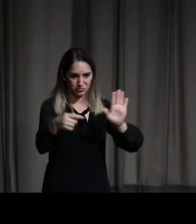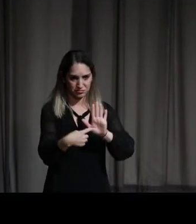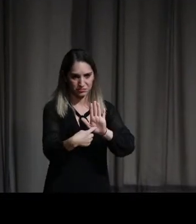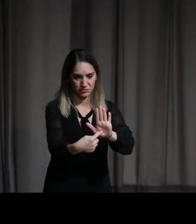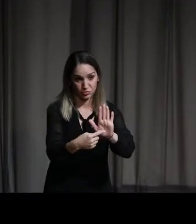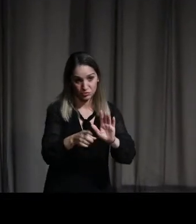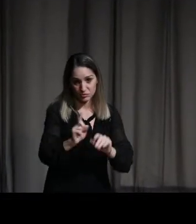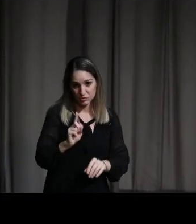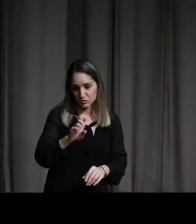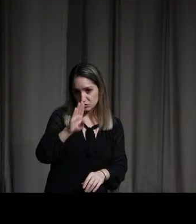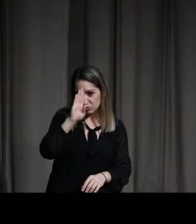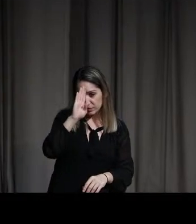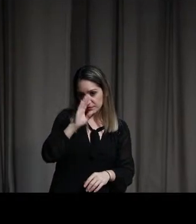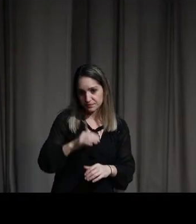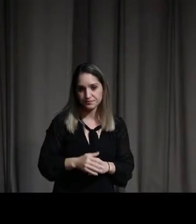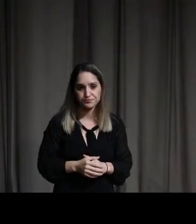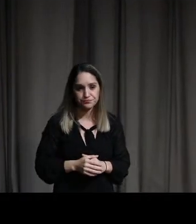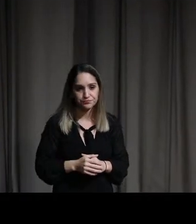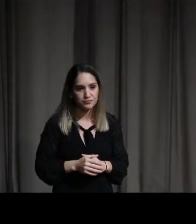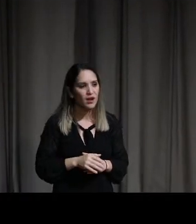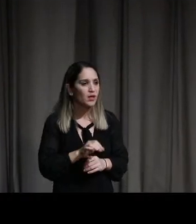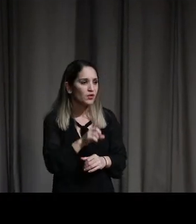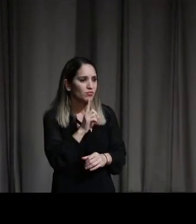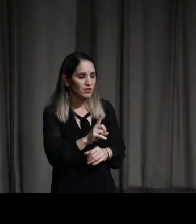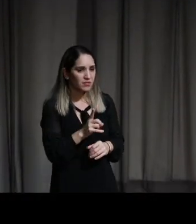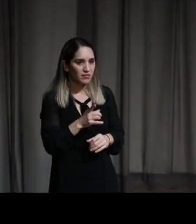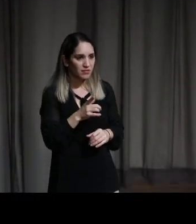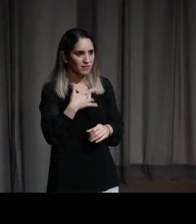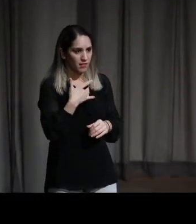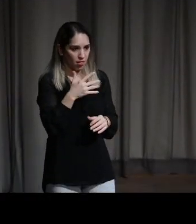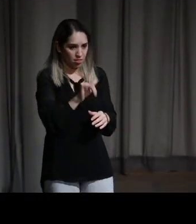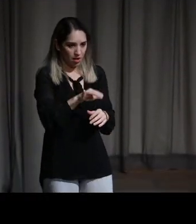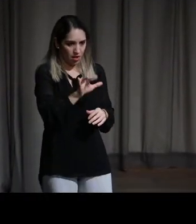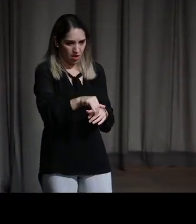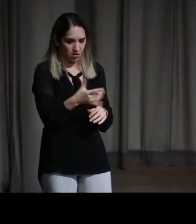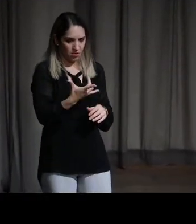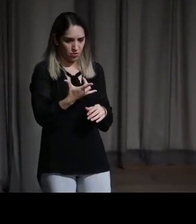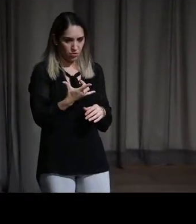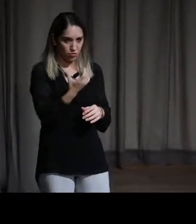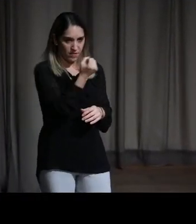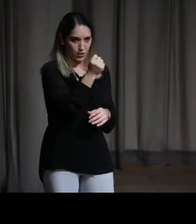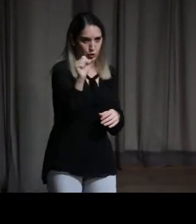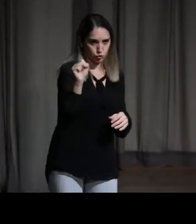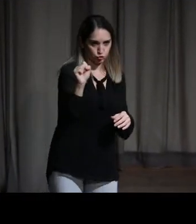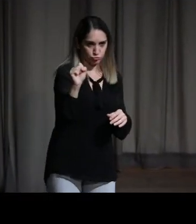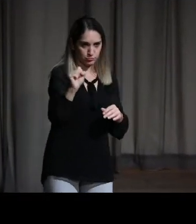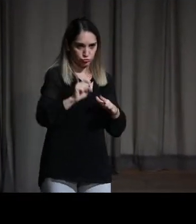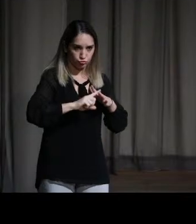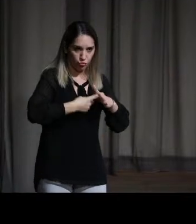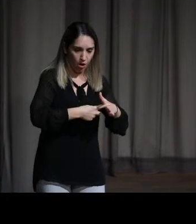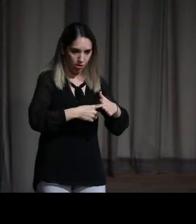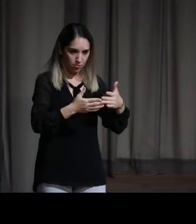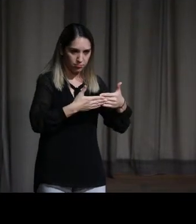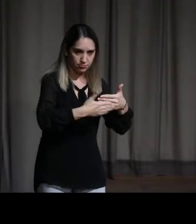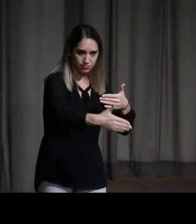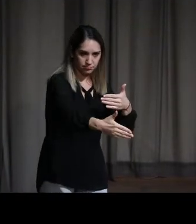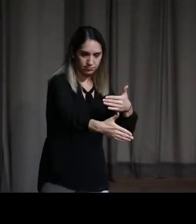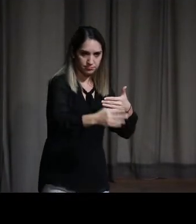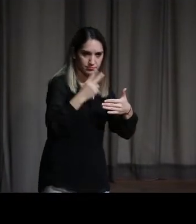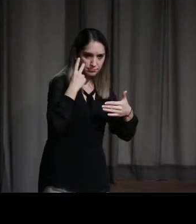it's this formula, right? Within the revolution, all; against the revolution, no rights. That is